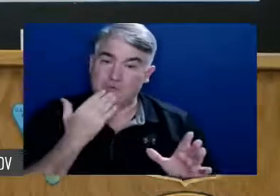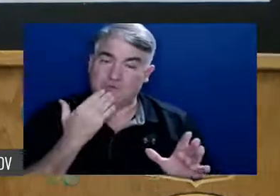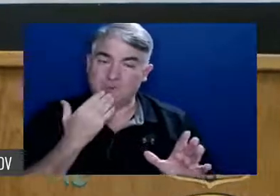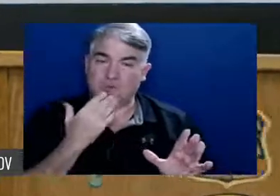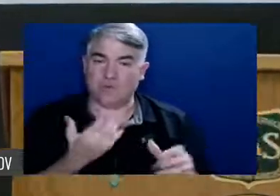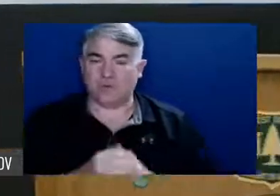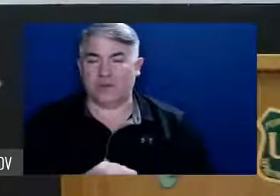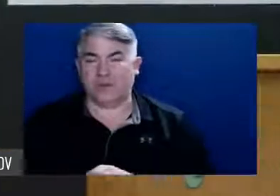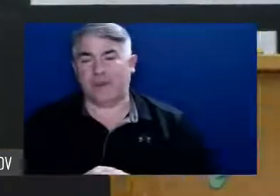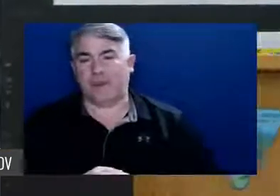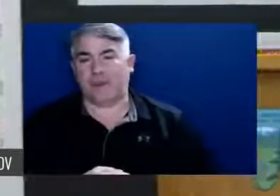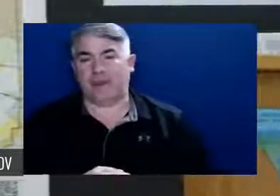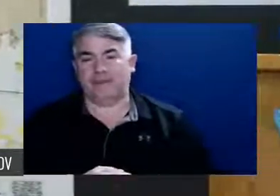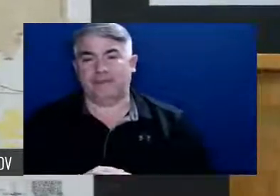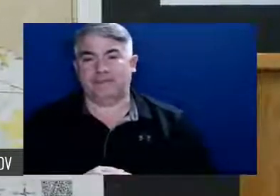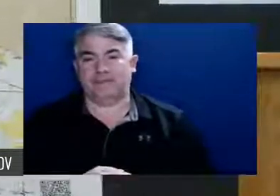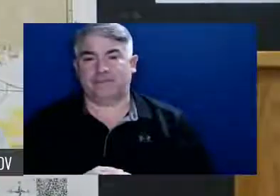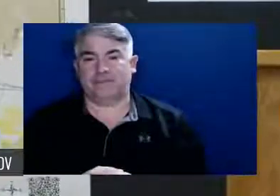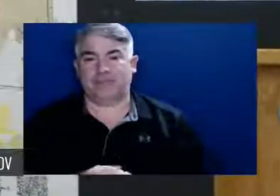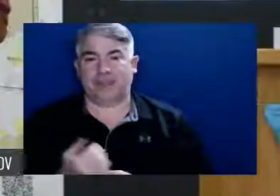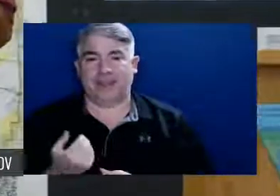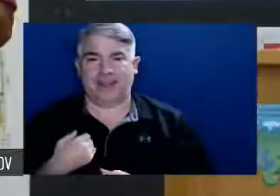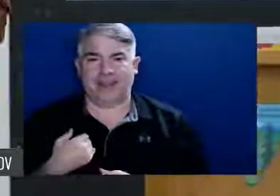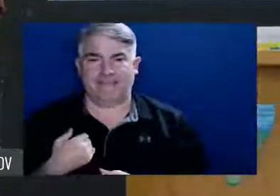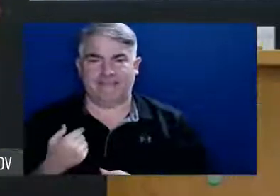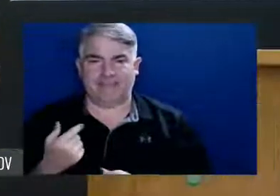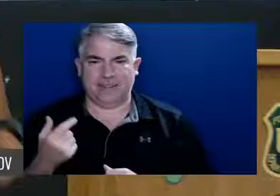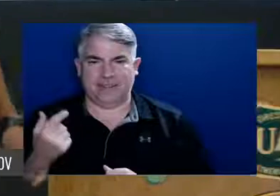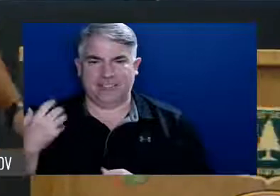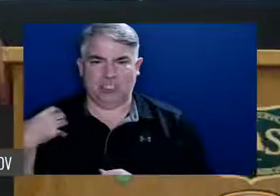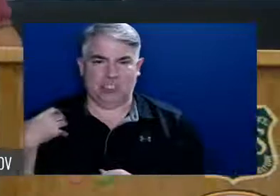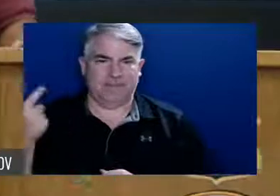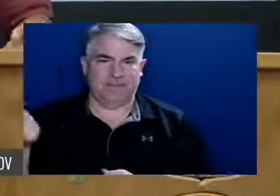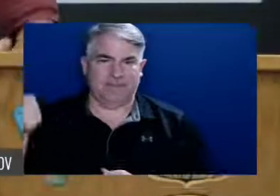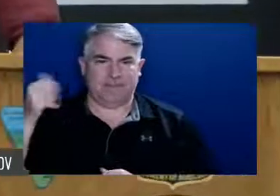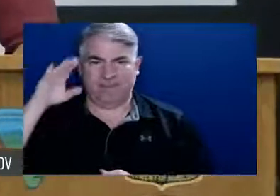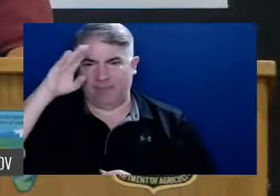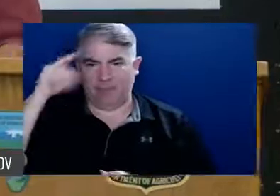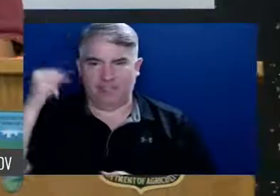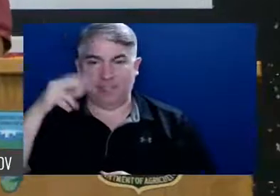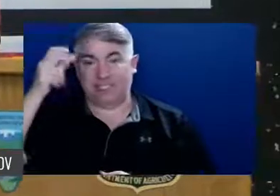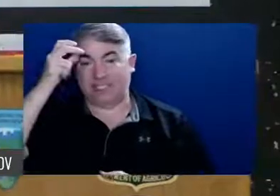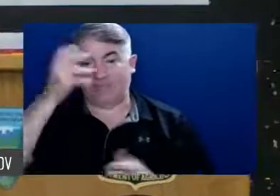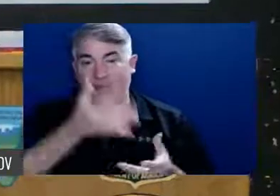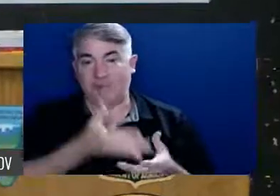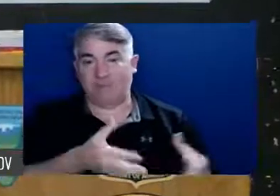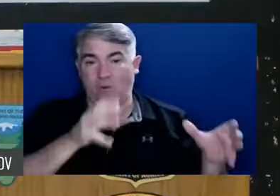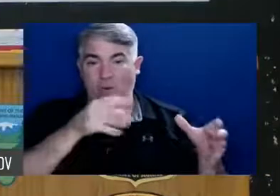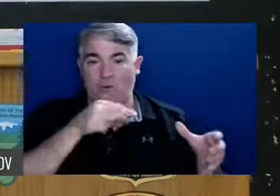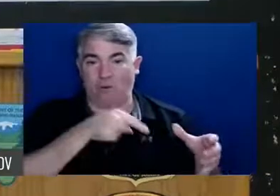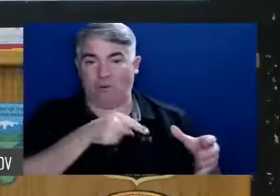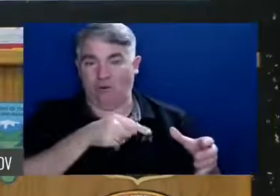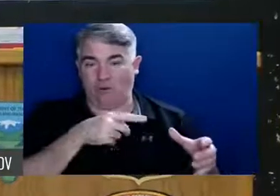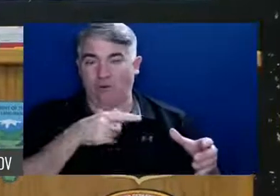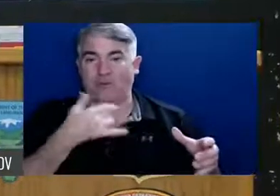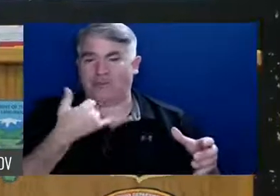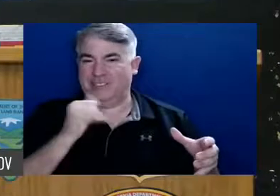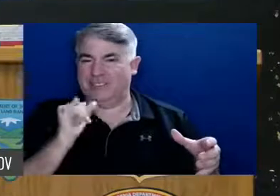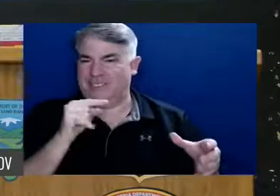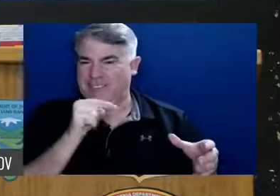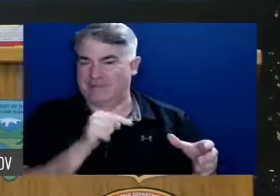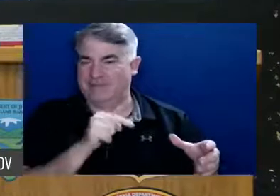our operations section chief talked about, the Devil's Punch Bowl. We have not fully got around all that yet, so I would probably still consider